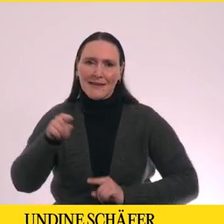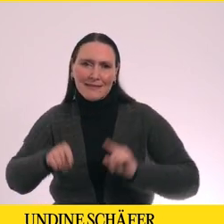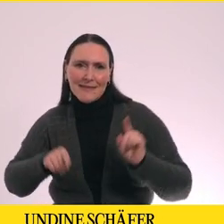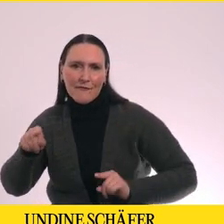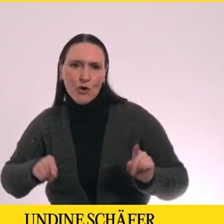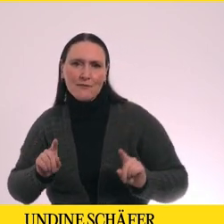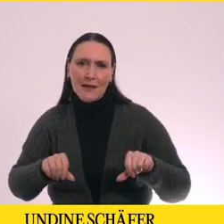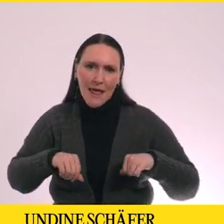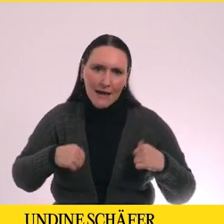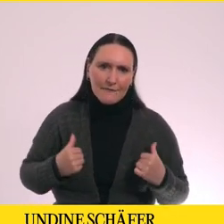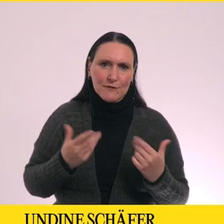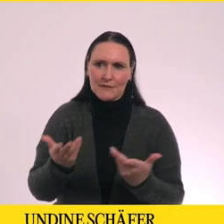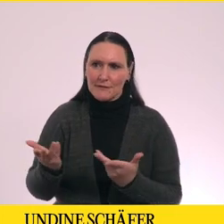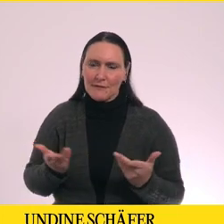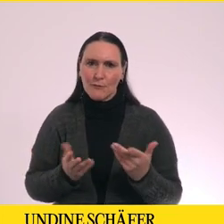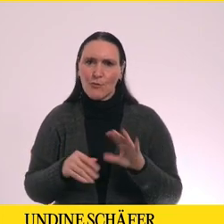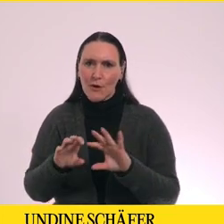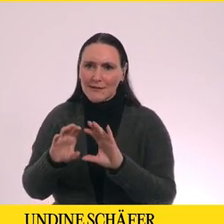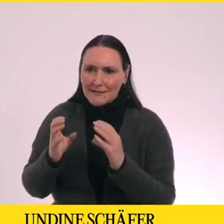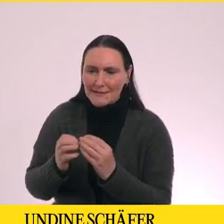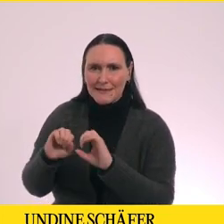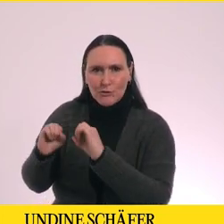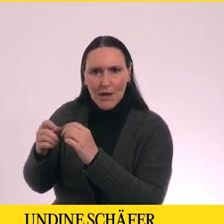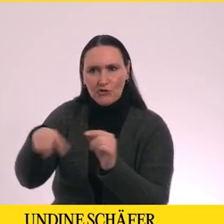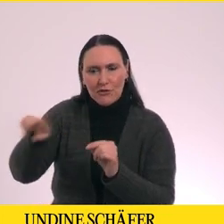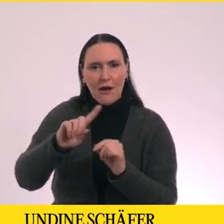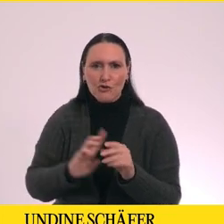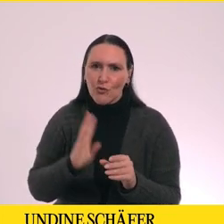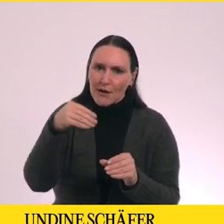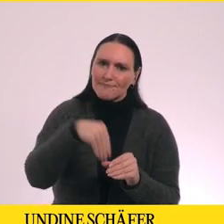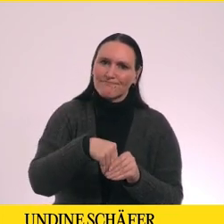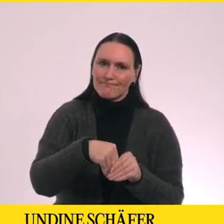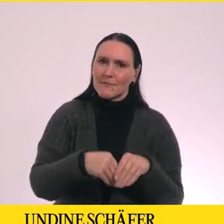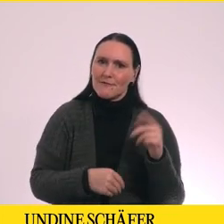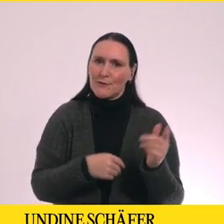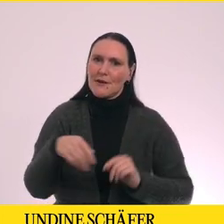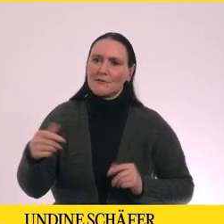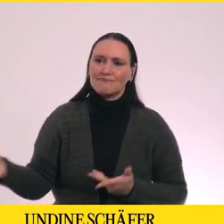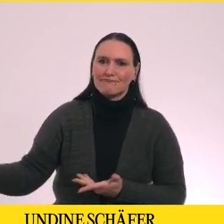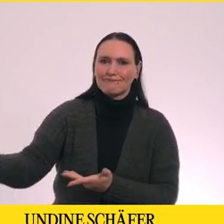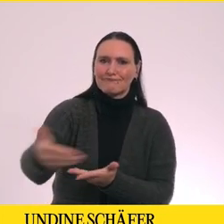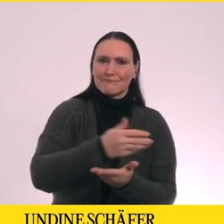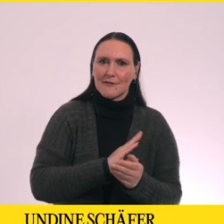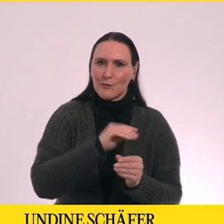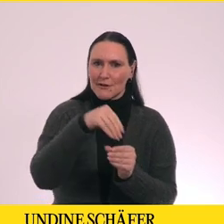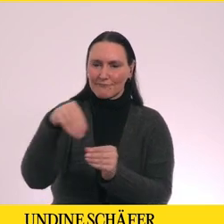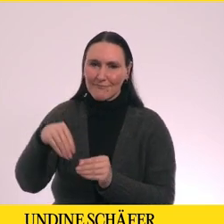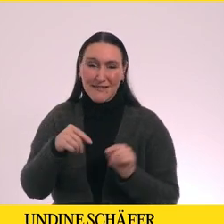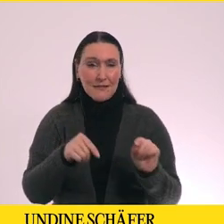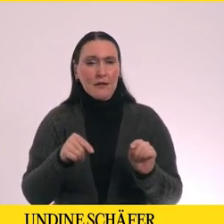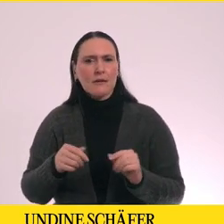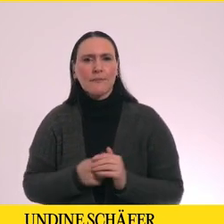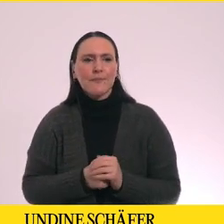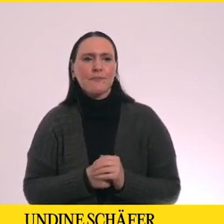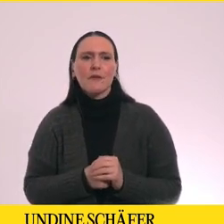people creating it, which again is quite a difficult balance, I think, to hold, and something we